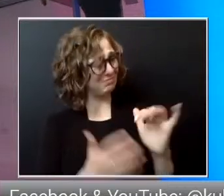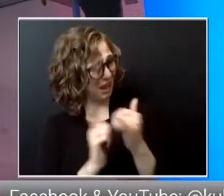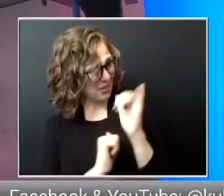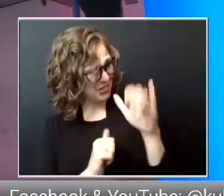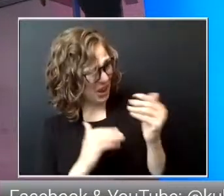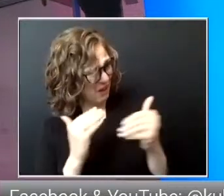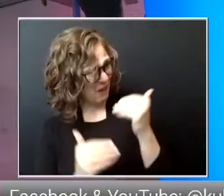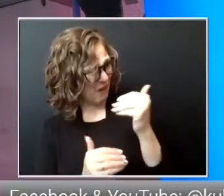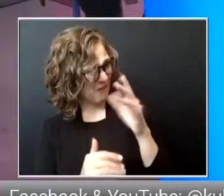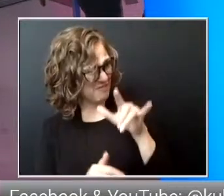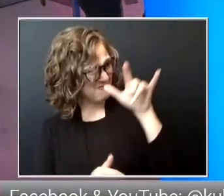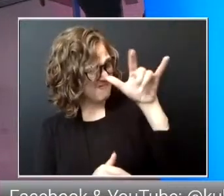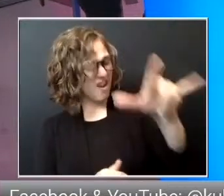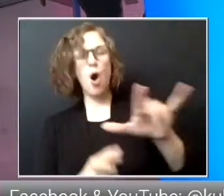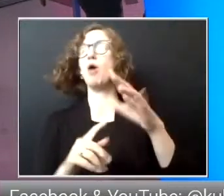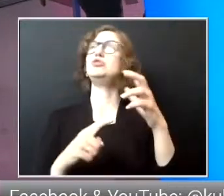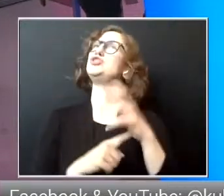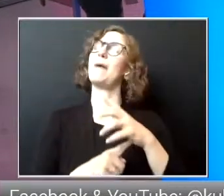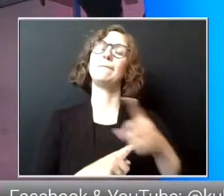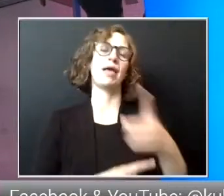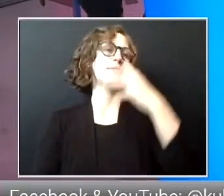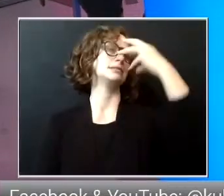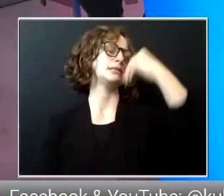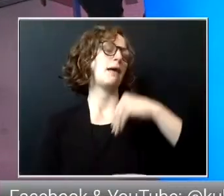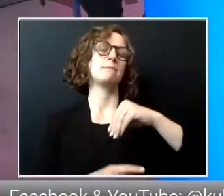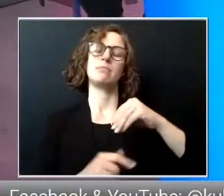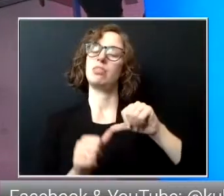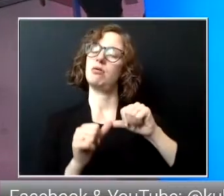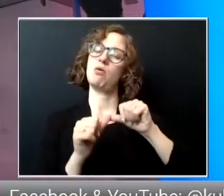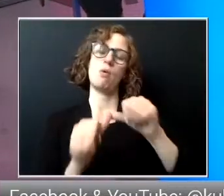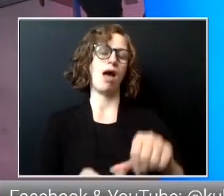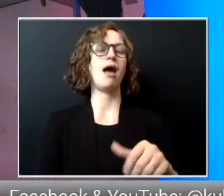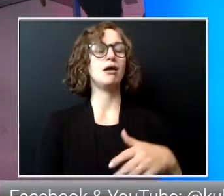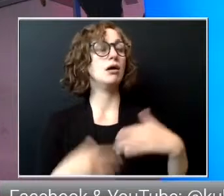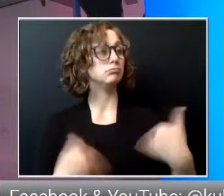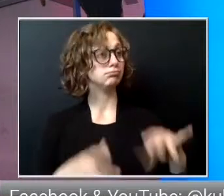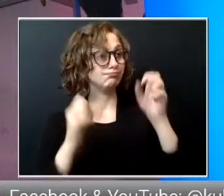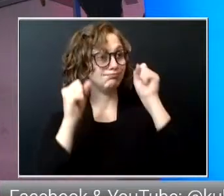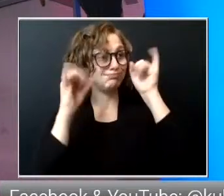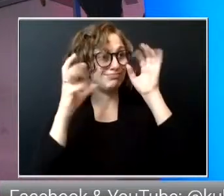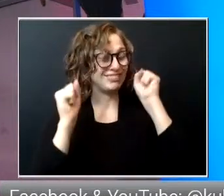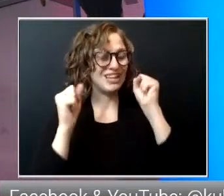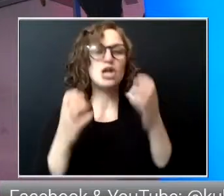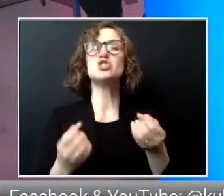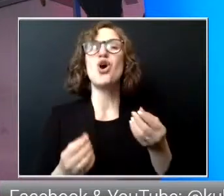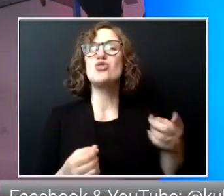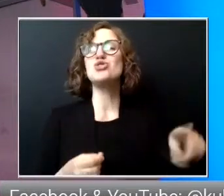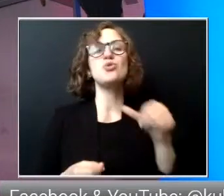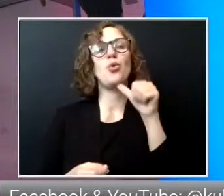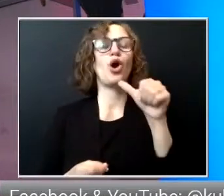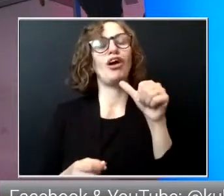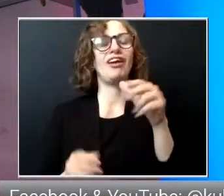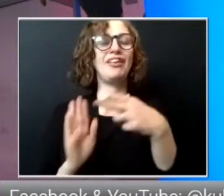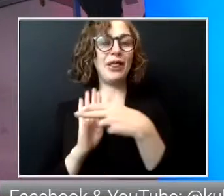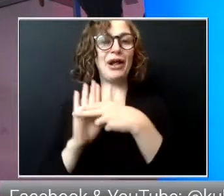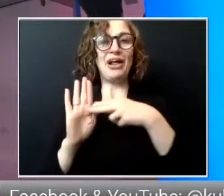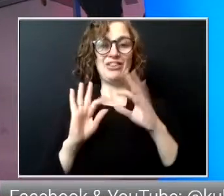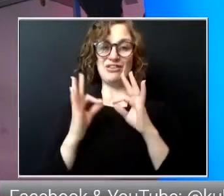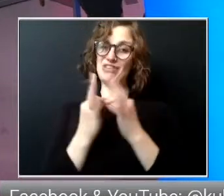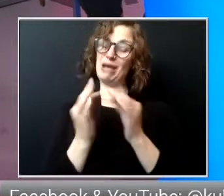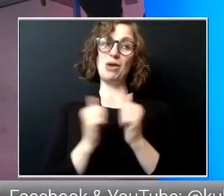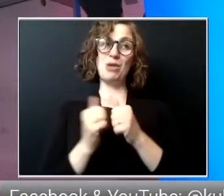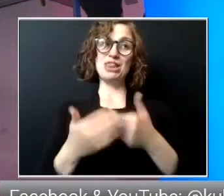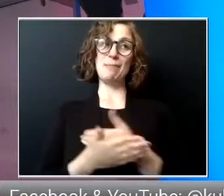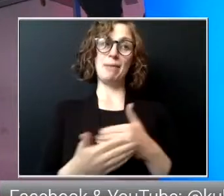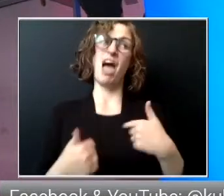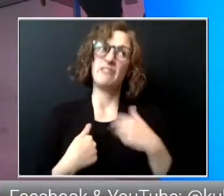time. Oh which my was- gosh, which was that's really amazing. Nice. So That's amazing. So you weren't the family with the baby? I've been that family before. So yes,